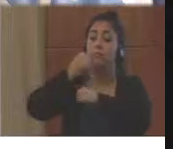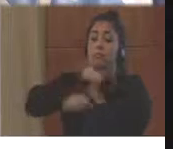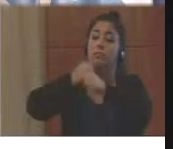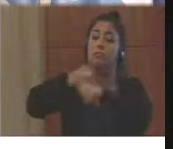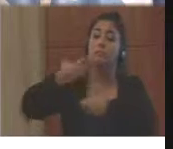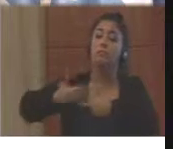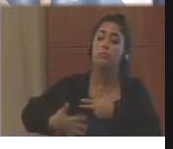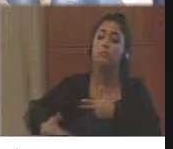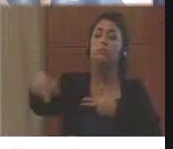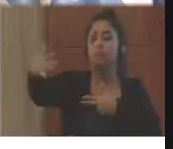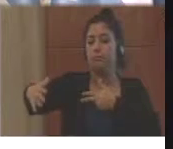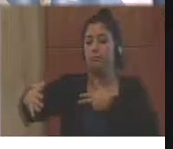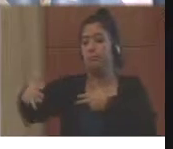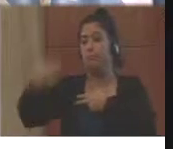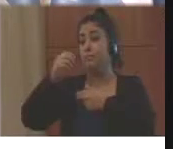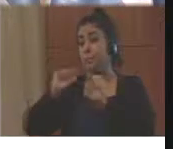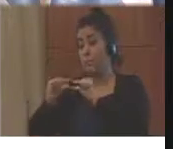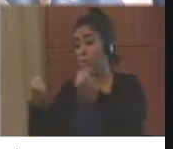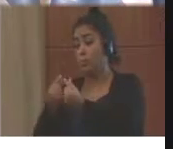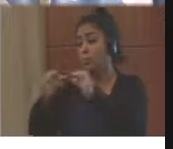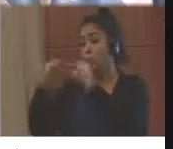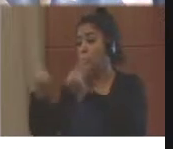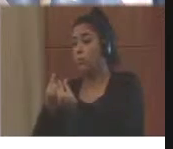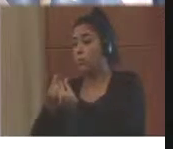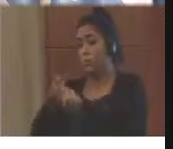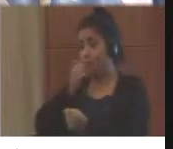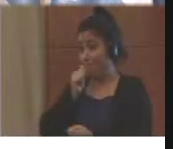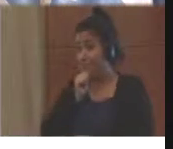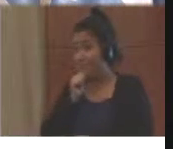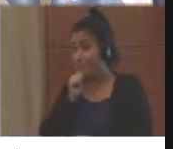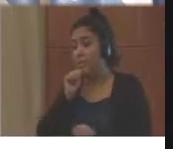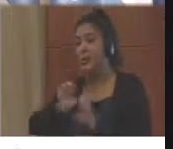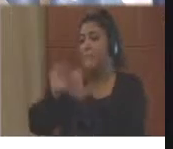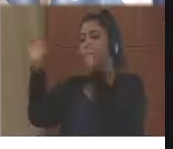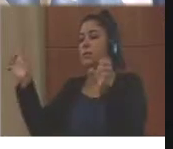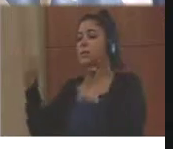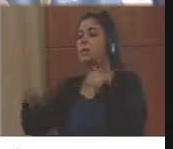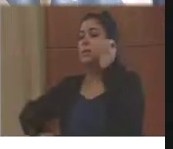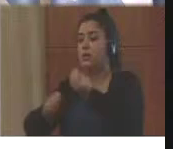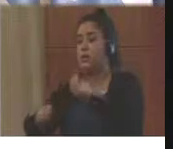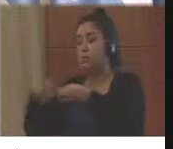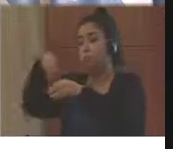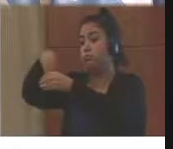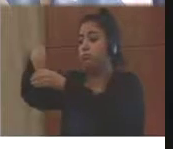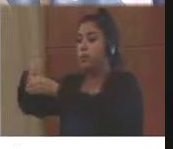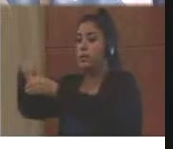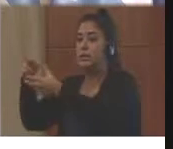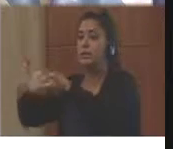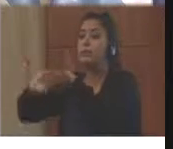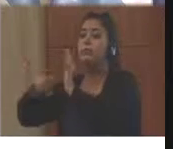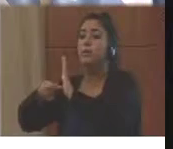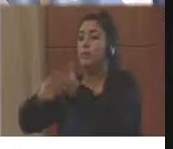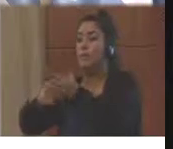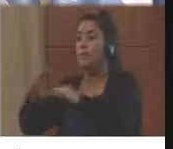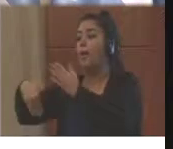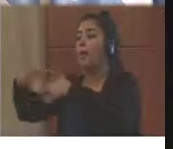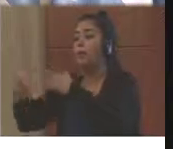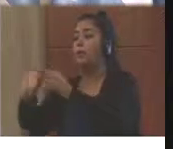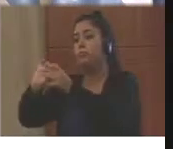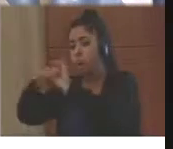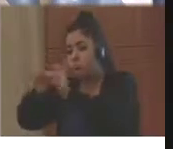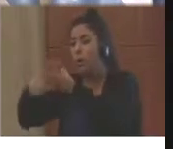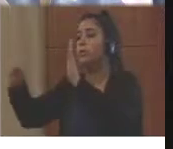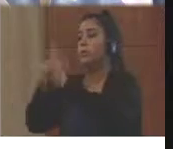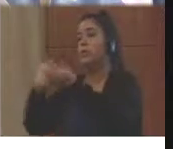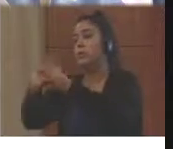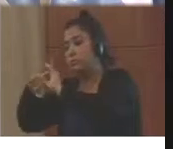that the private sector has to make several investments, and those investments must be resilient,